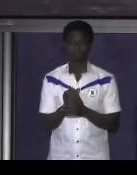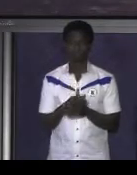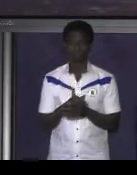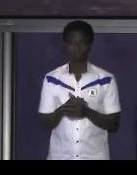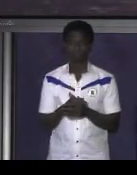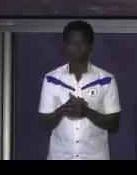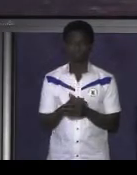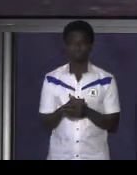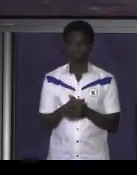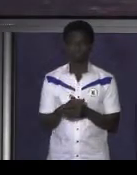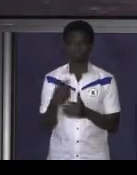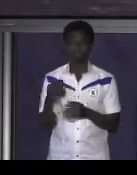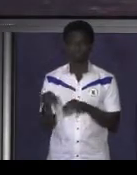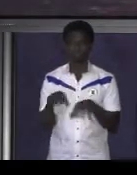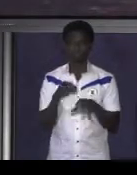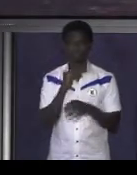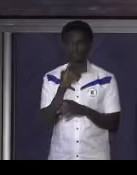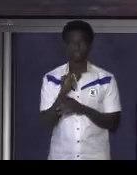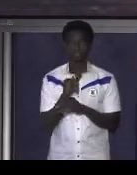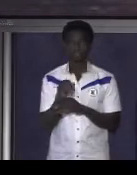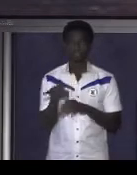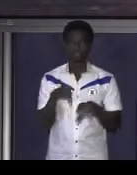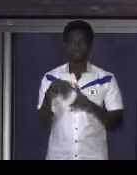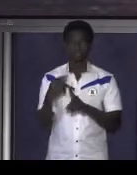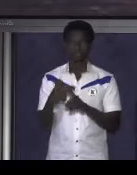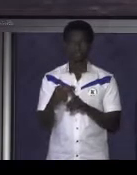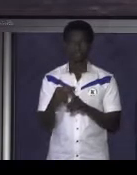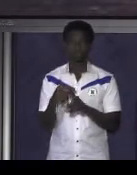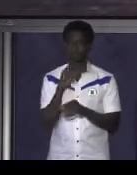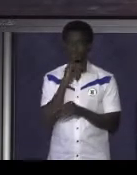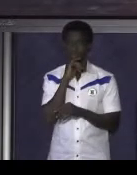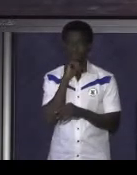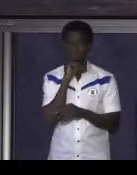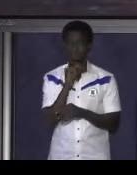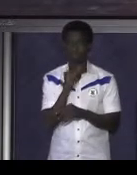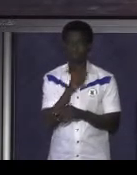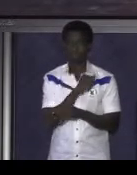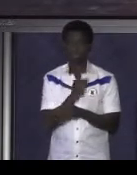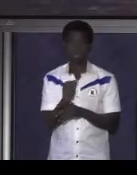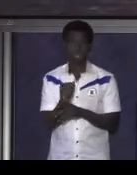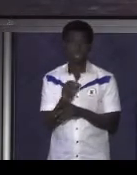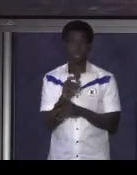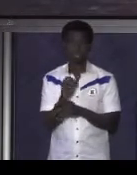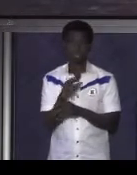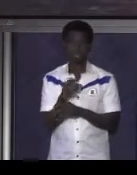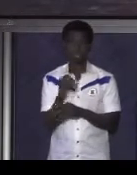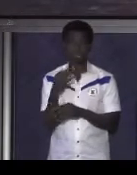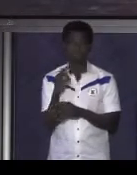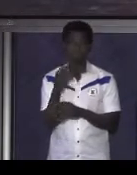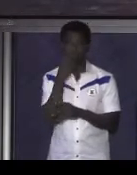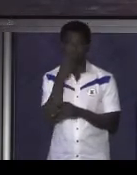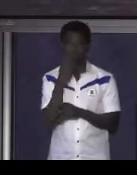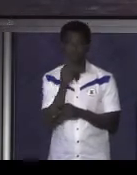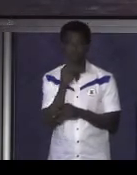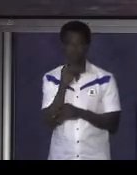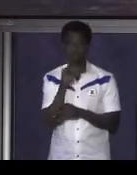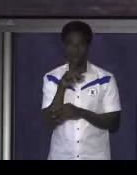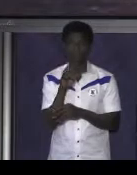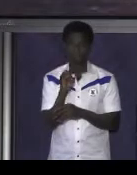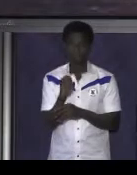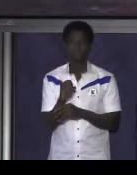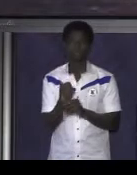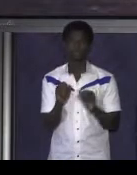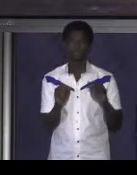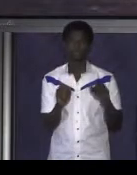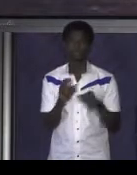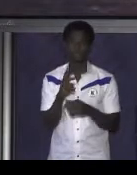Oh, the answer is verb. Verb is not a figure of speech. Simile is a figure of speech. Metaphor